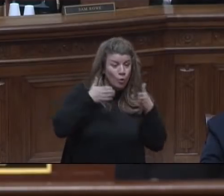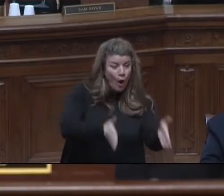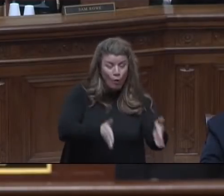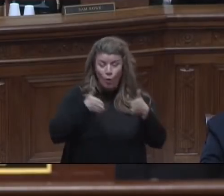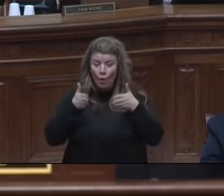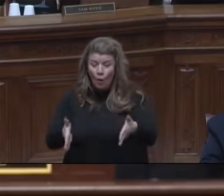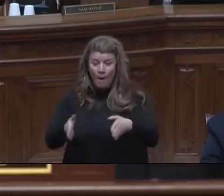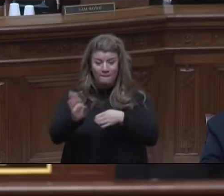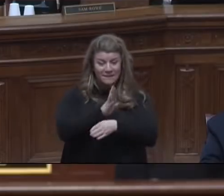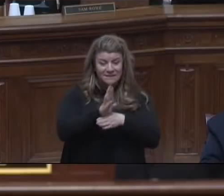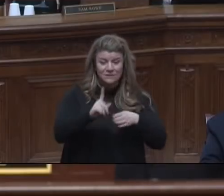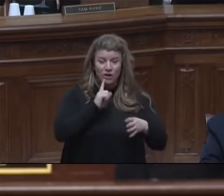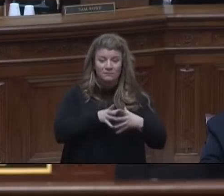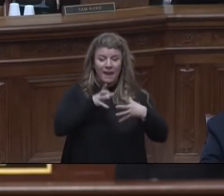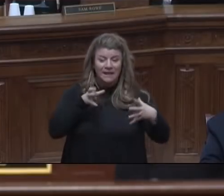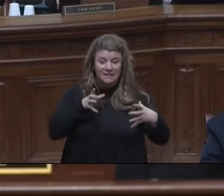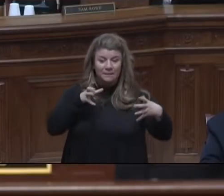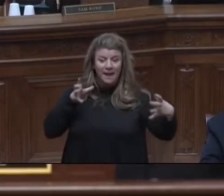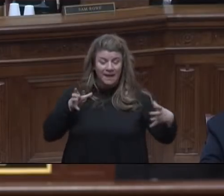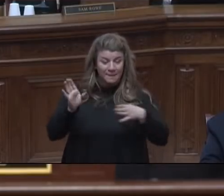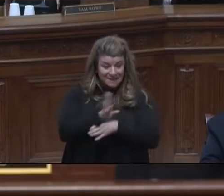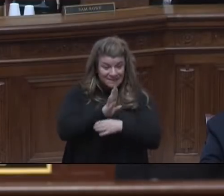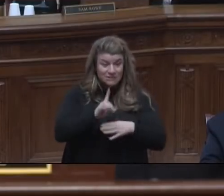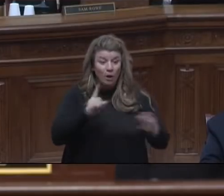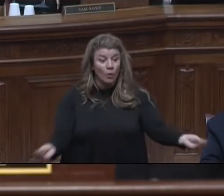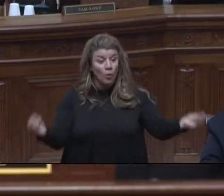are expanding and businesses are coming.